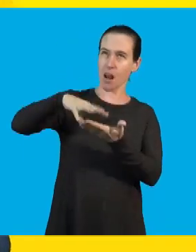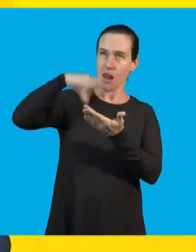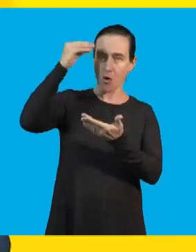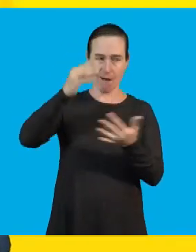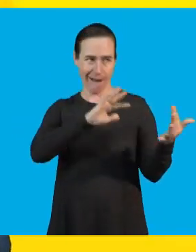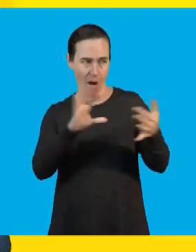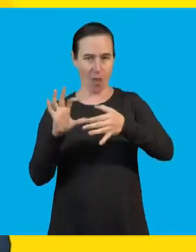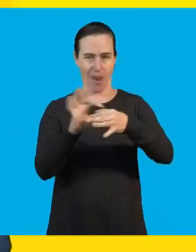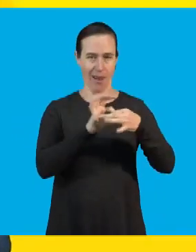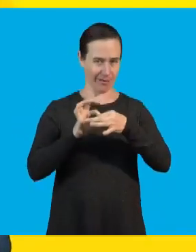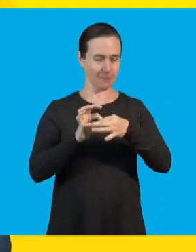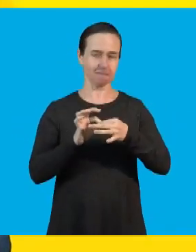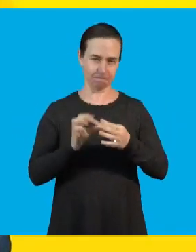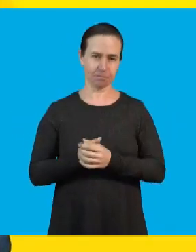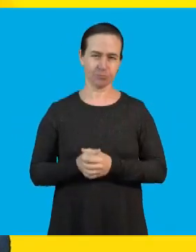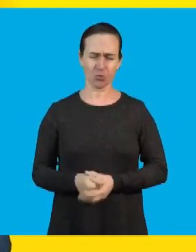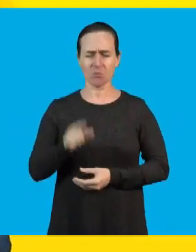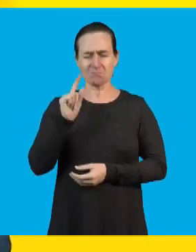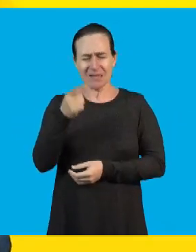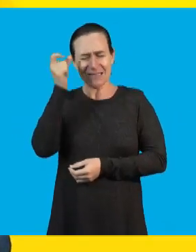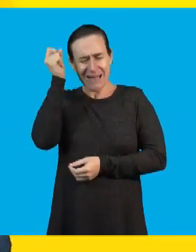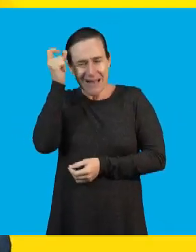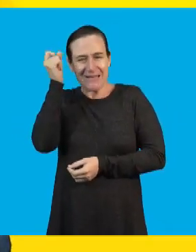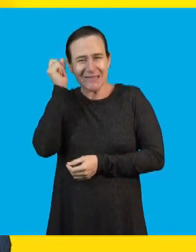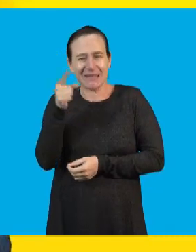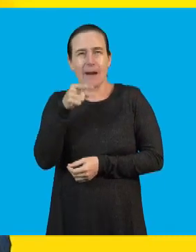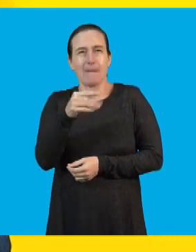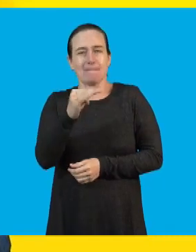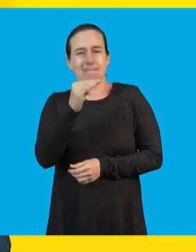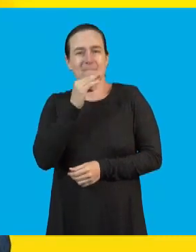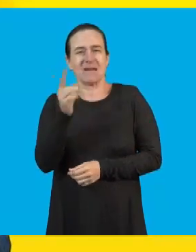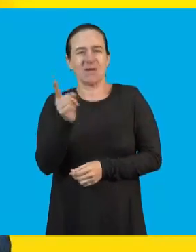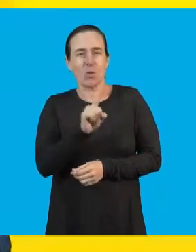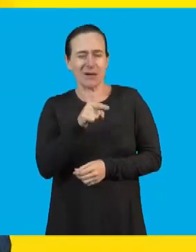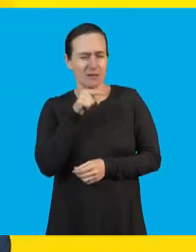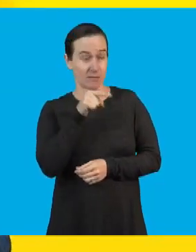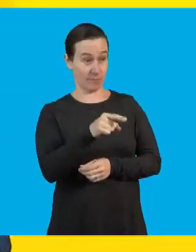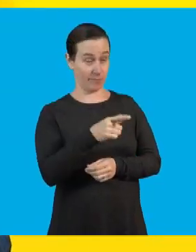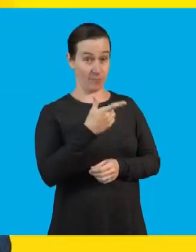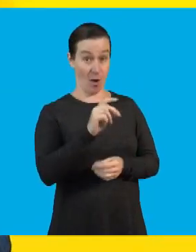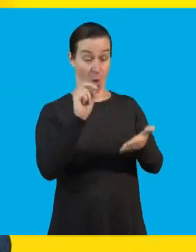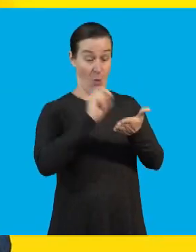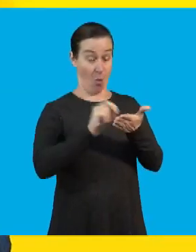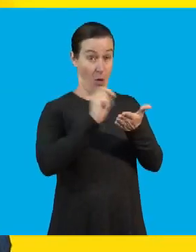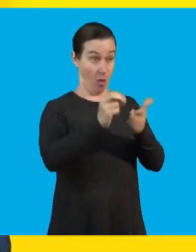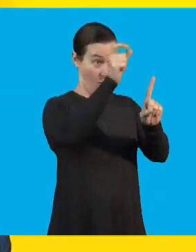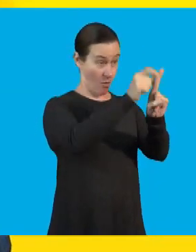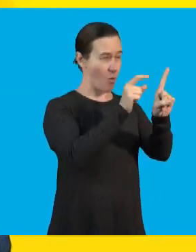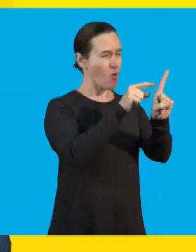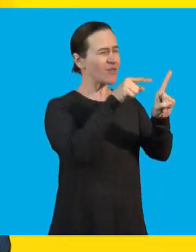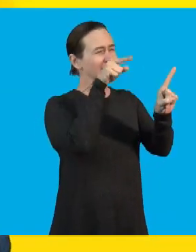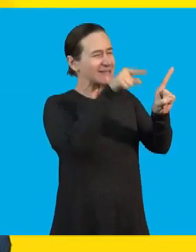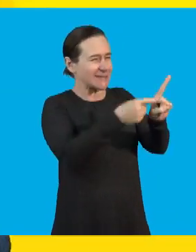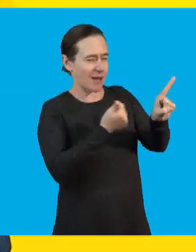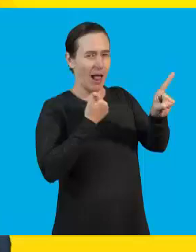comprehension text. So you need to be able to grasp the gist or the feel of what the writer says in that text, and that's